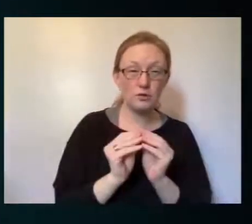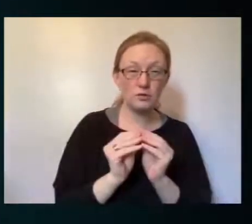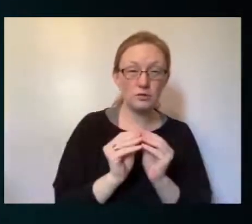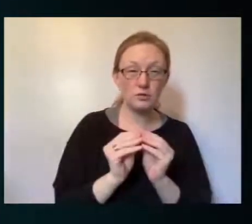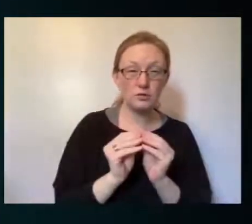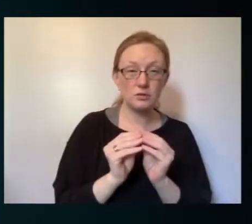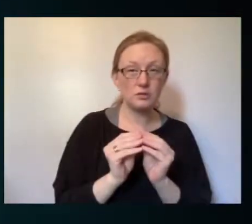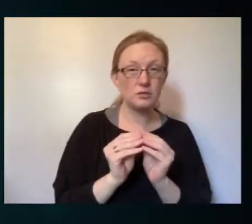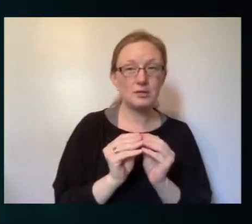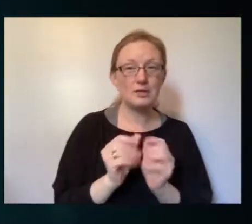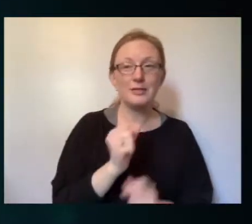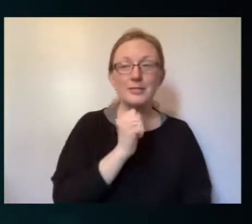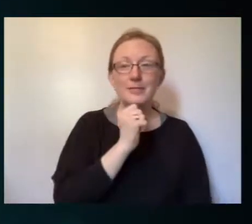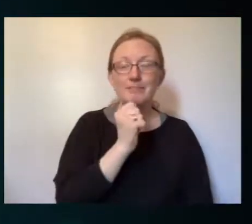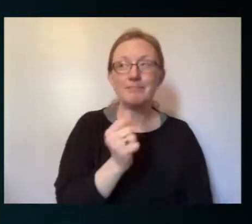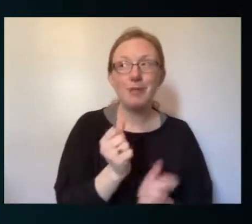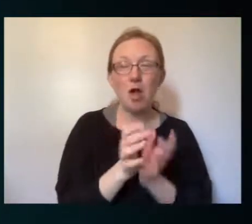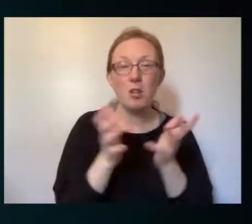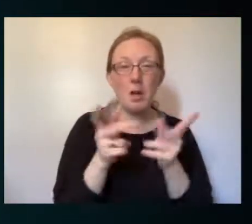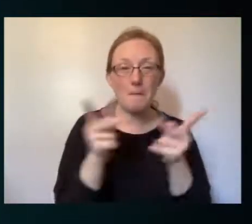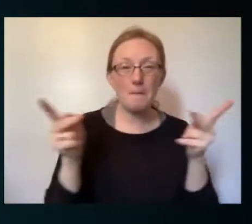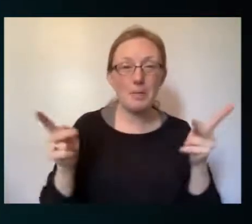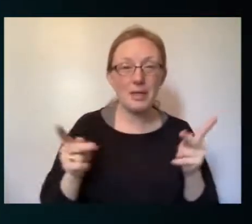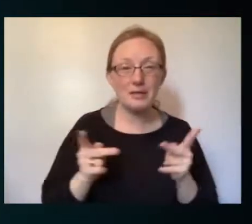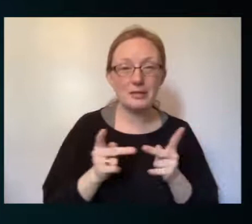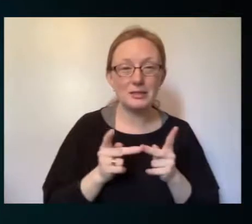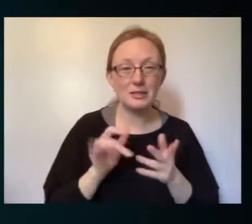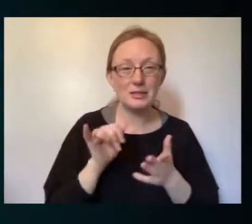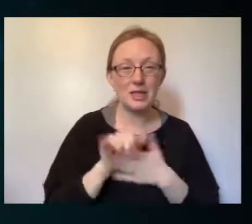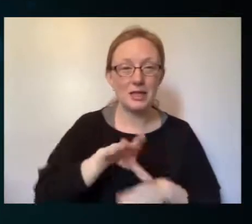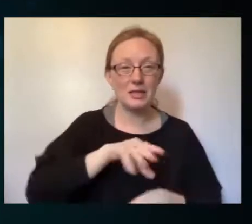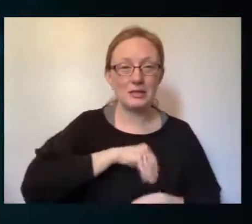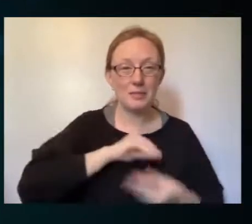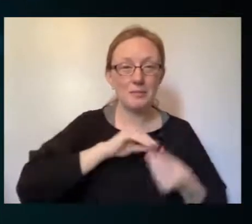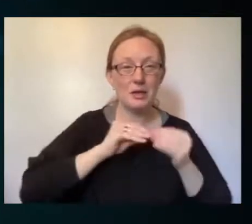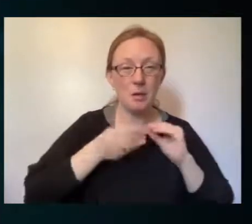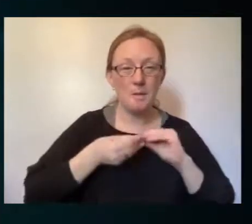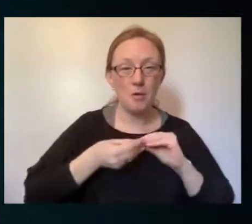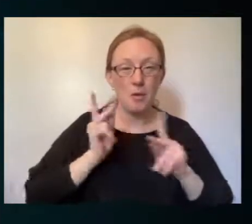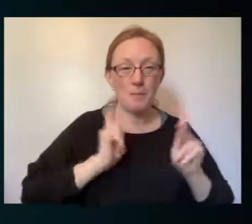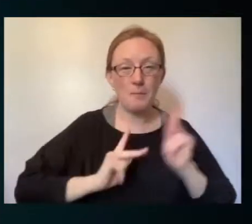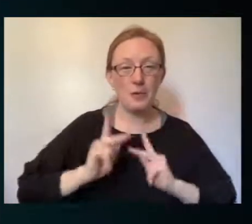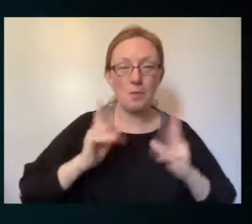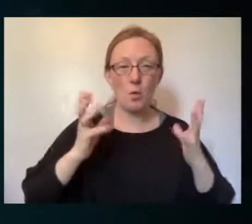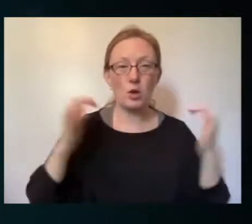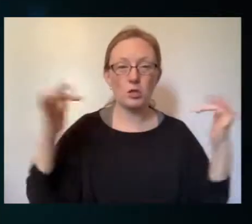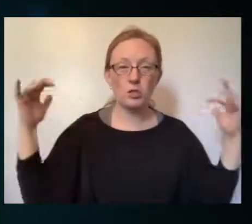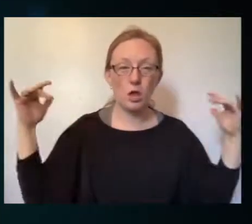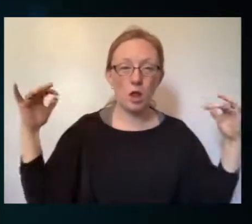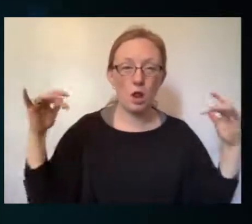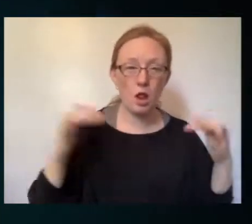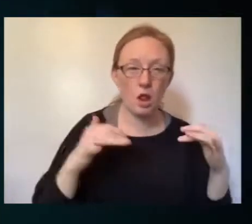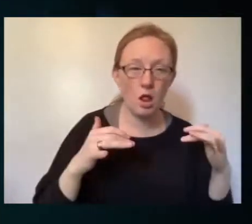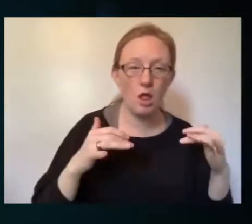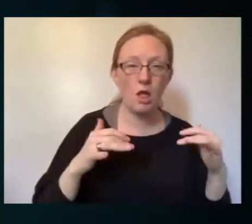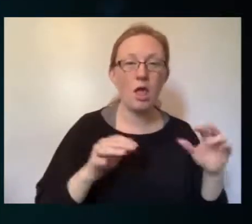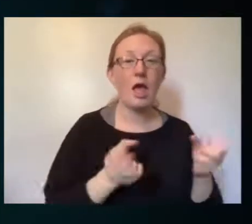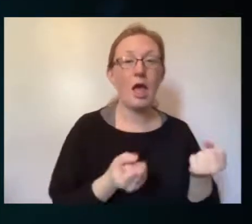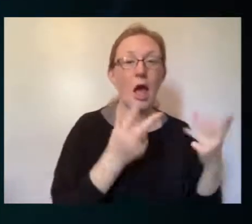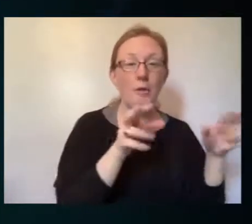few sites worldwide that take the numbers that we have and the mix of rooms that we